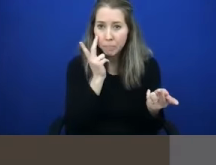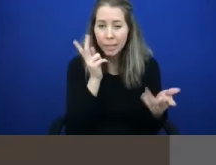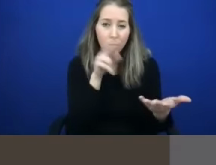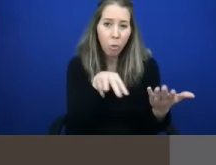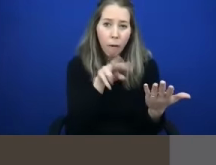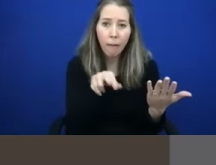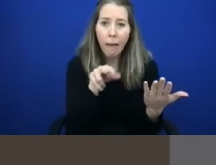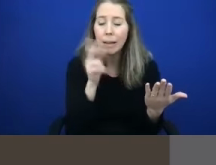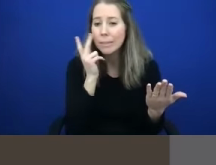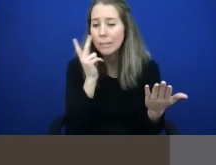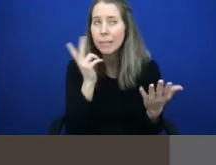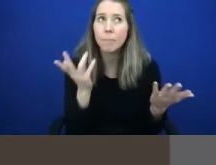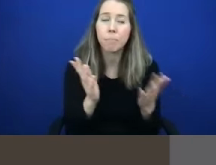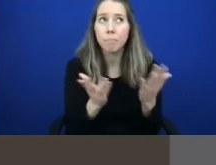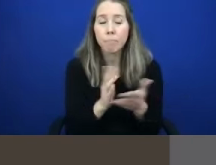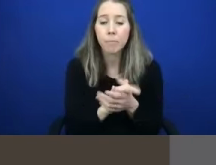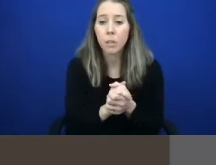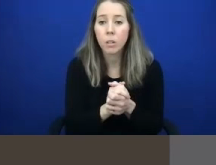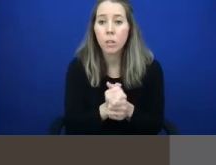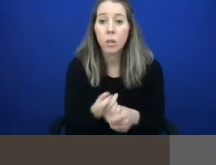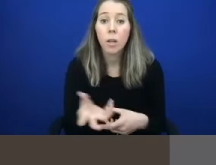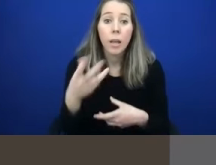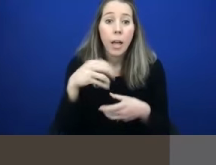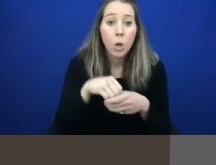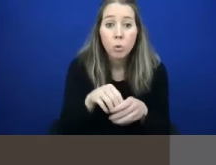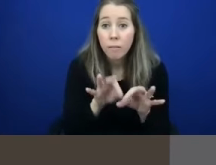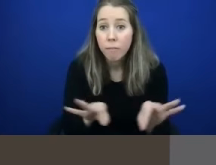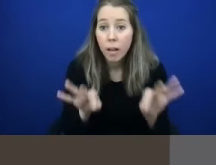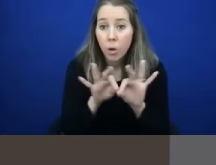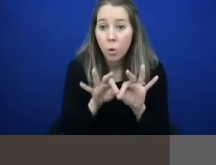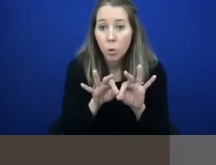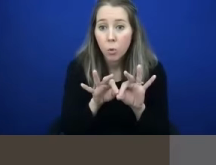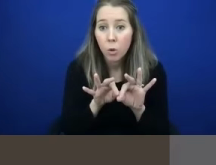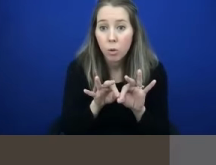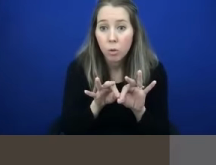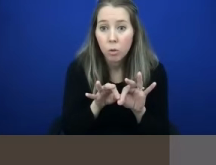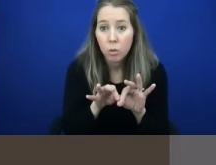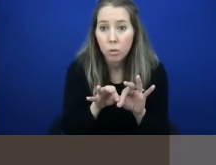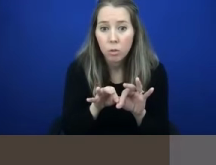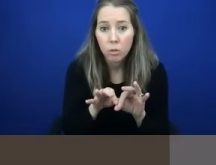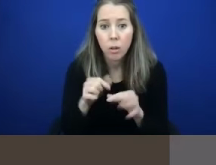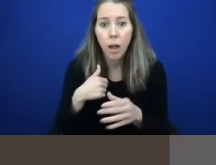their inclusivity value. Oh, Alpa's point. I will let Alpa share